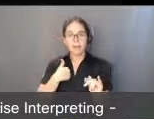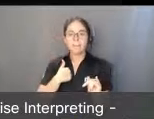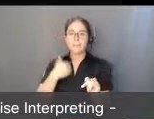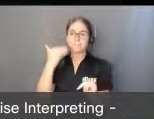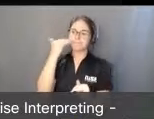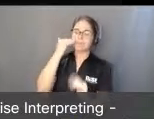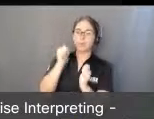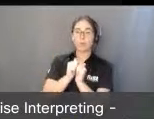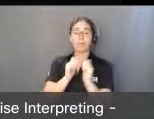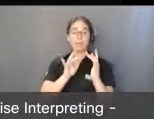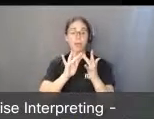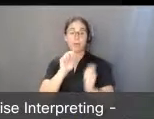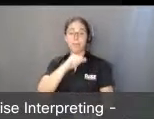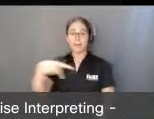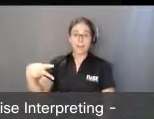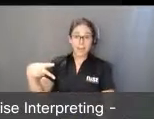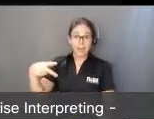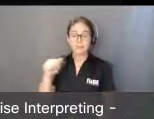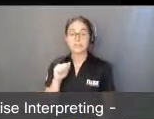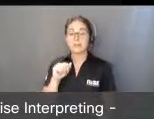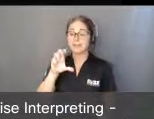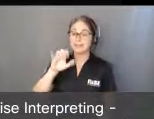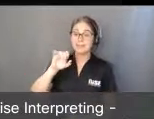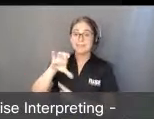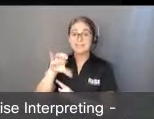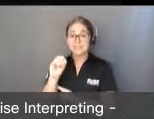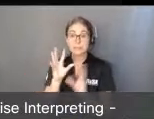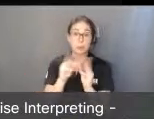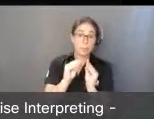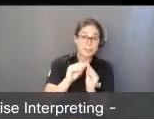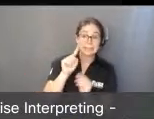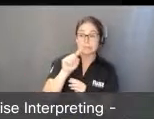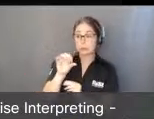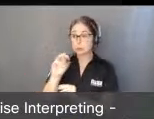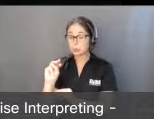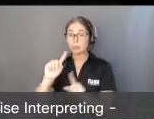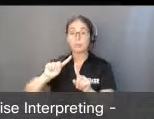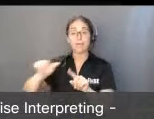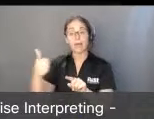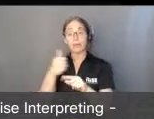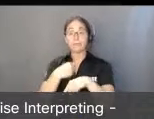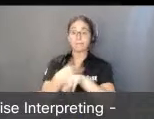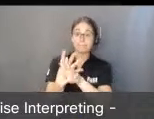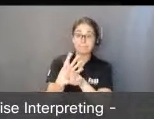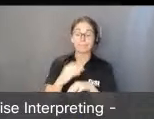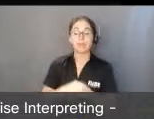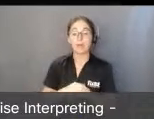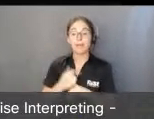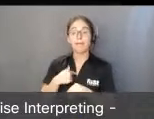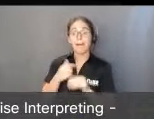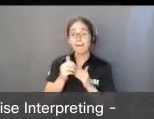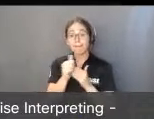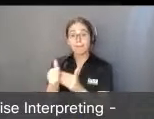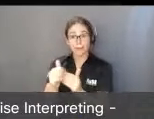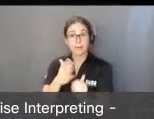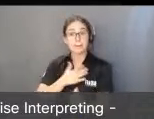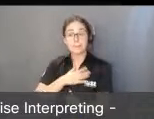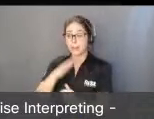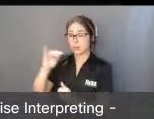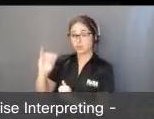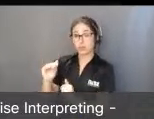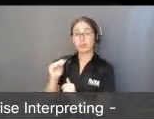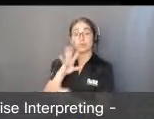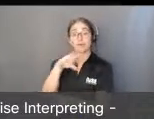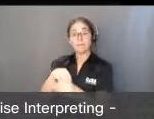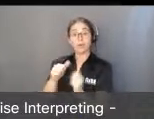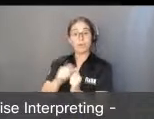as group, class, Seesaw, Cisco meeting, Zoom, etc. I also guided my child to participate in the Think Together summer program.